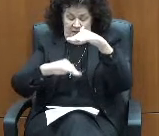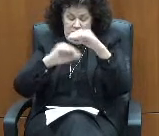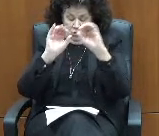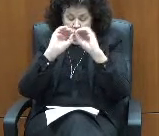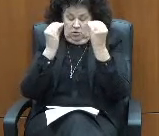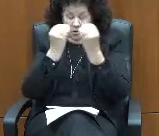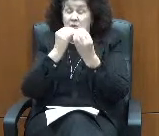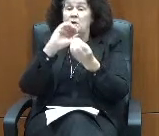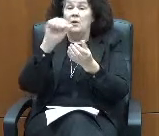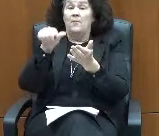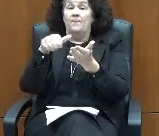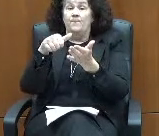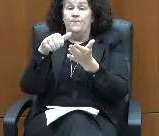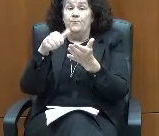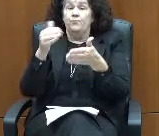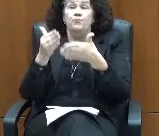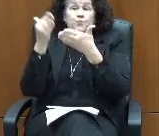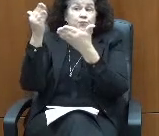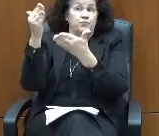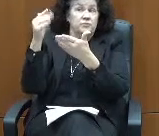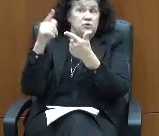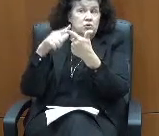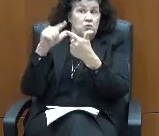to approve. Motion.